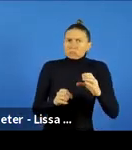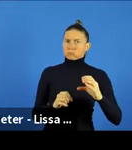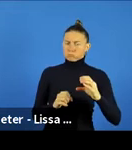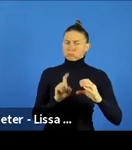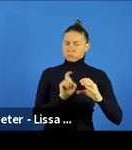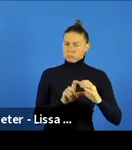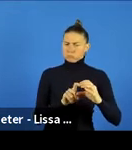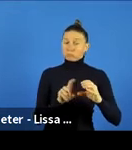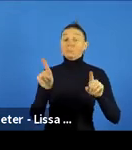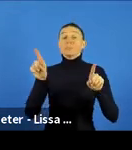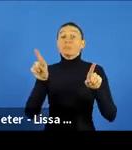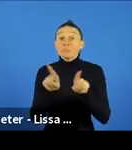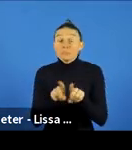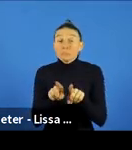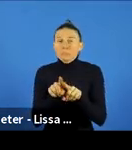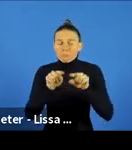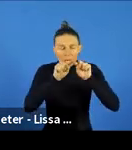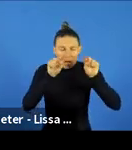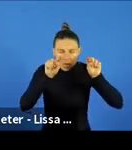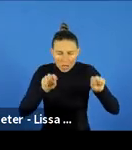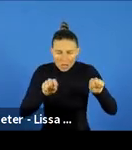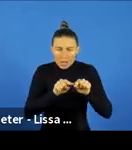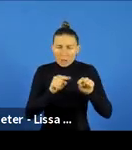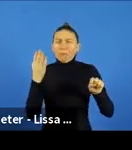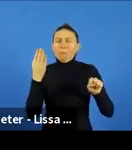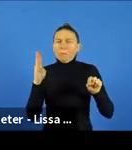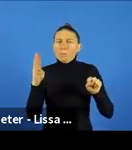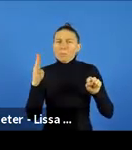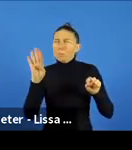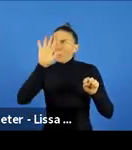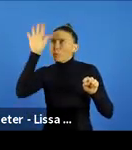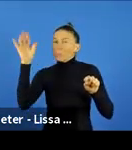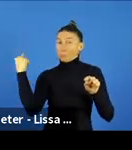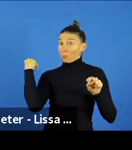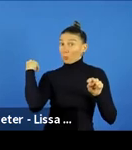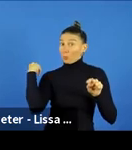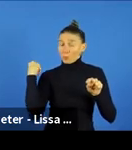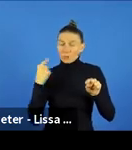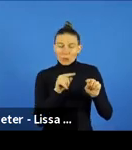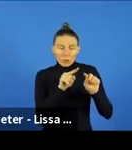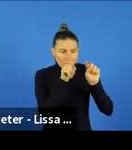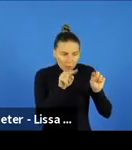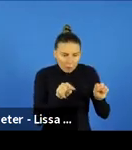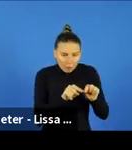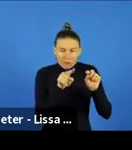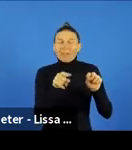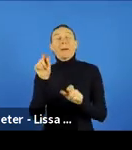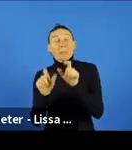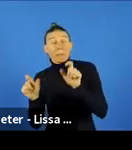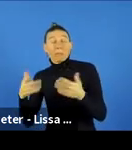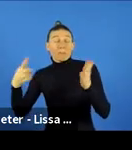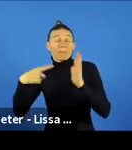line around it so that you can see where you have to click. It helps people, for instance, with Parkinson's disease. Next slide,